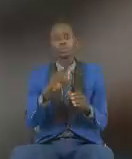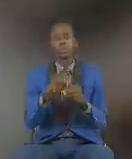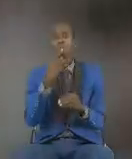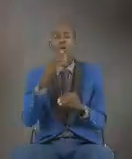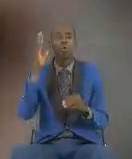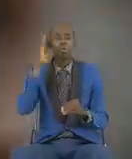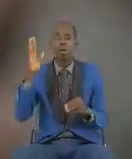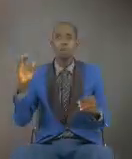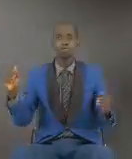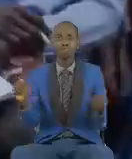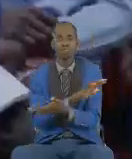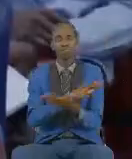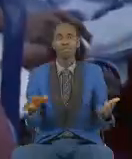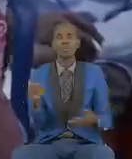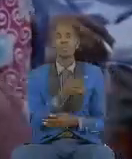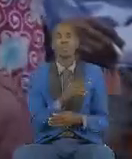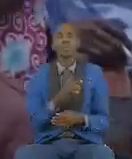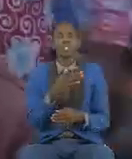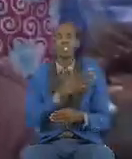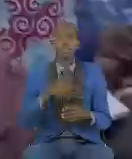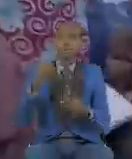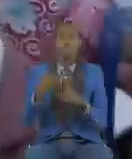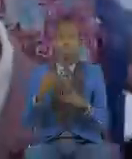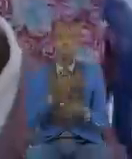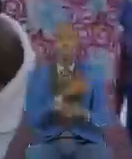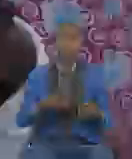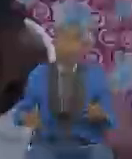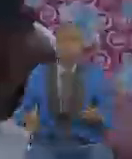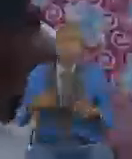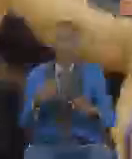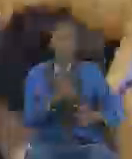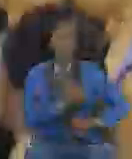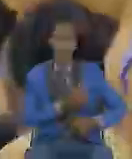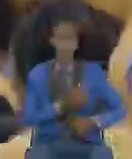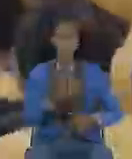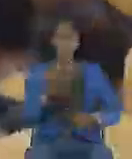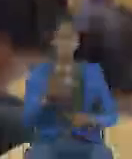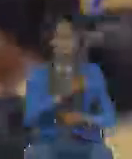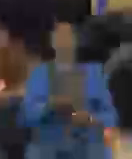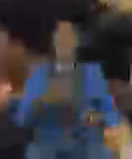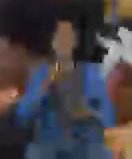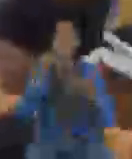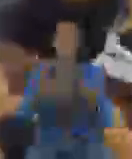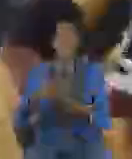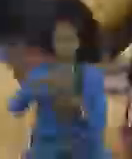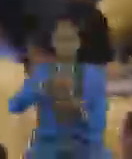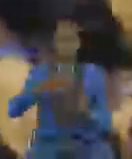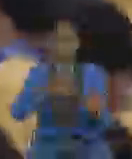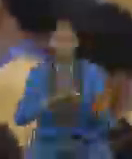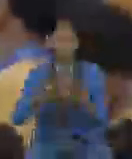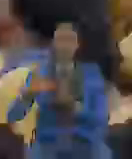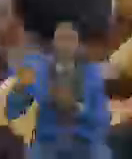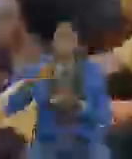The army of the Lord now is standing up. The army of the Lord is now moving. Let all the enemies